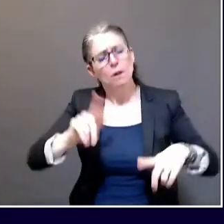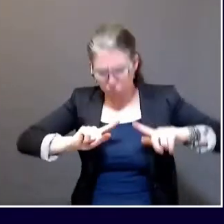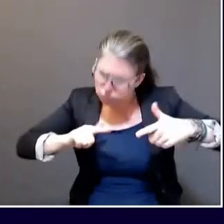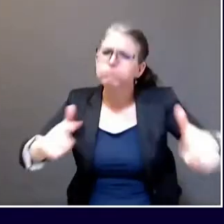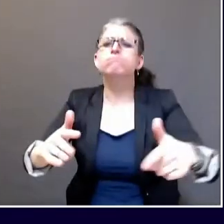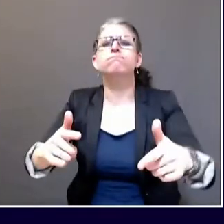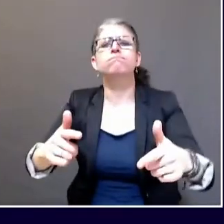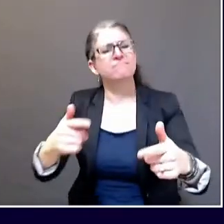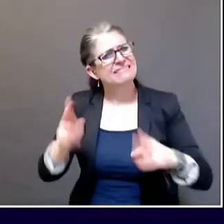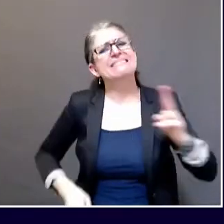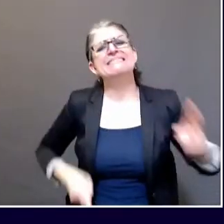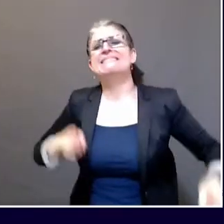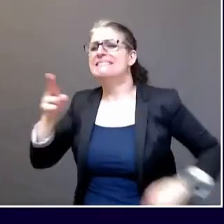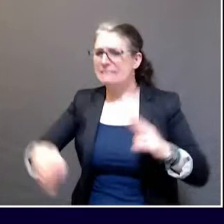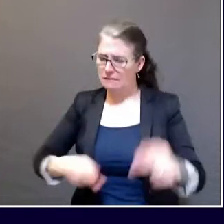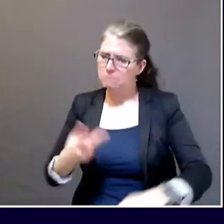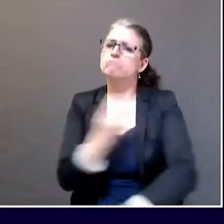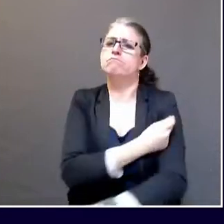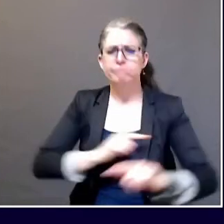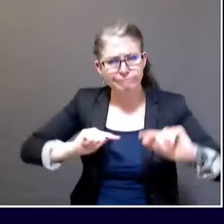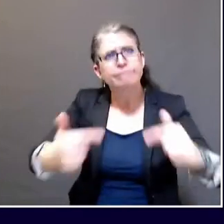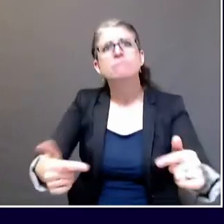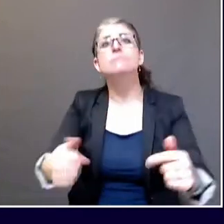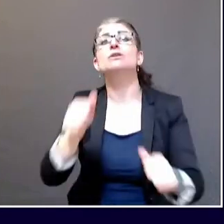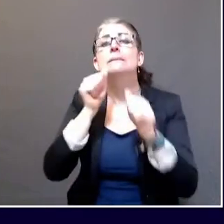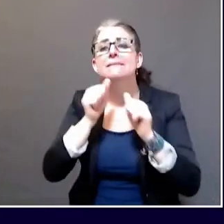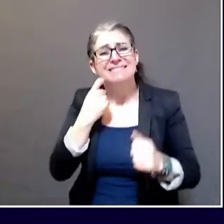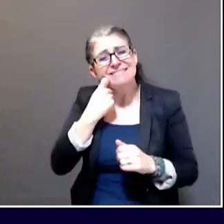sort of startup challenge is to be expected, but we'll get there.